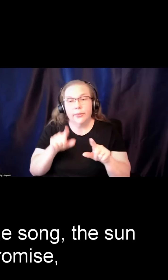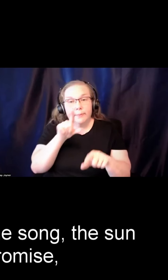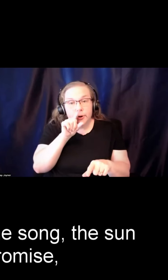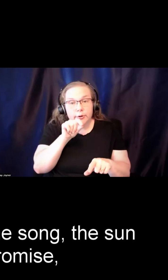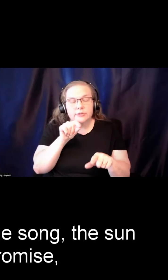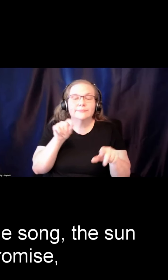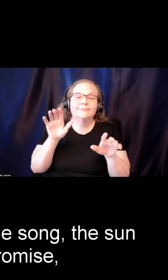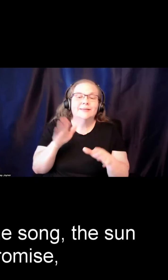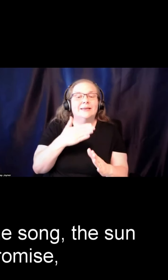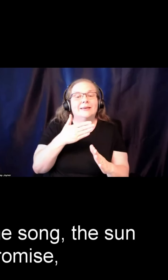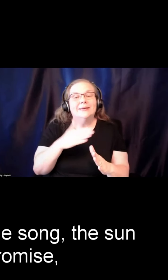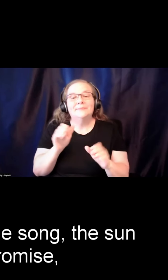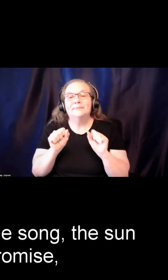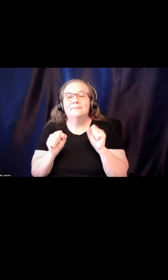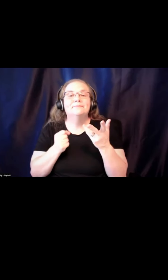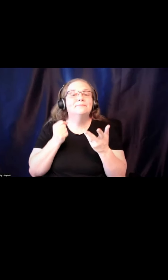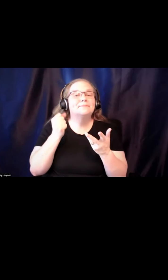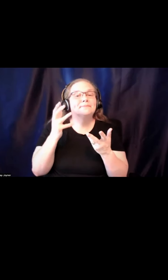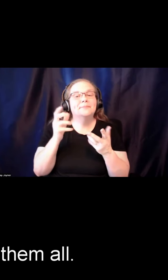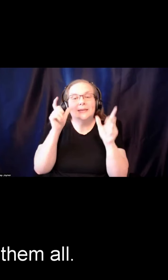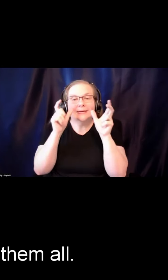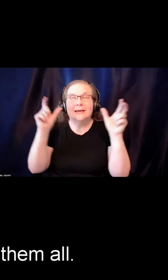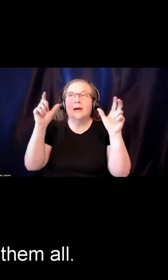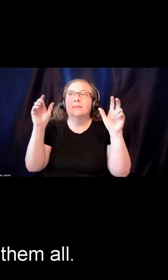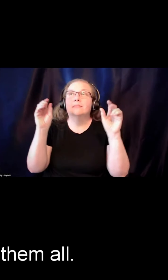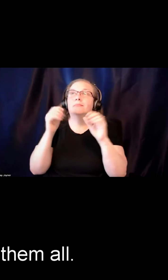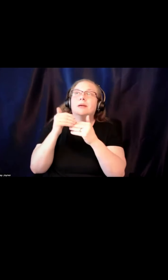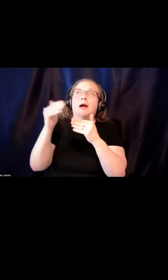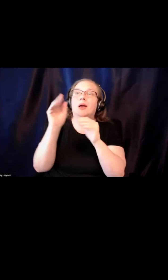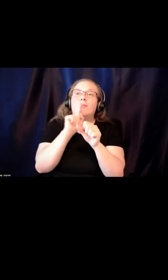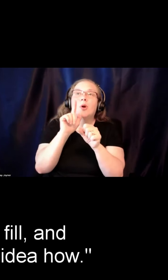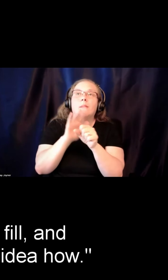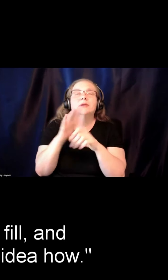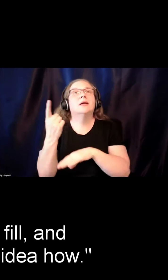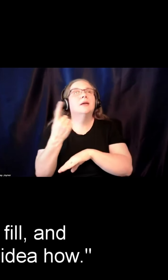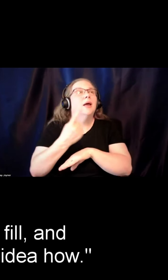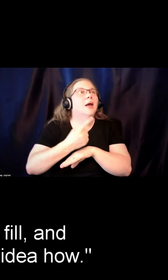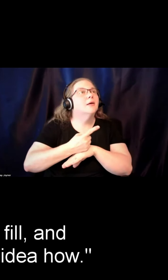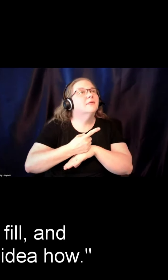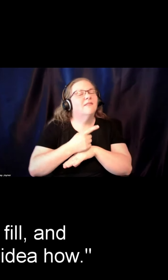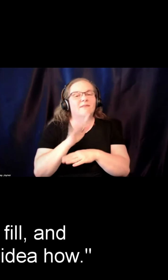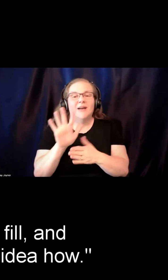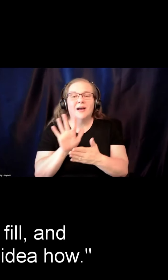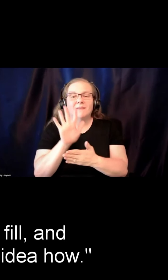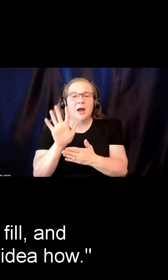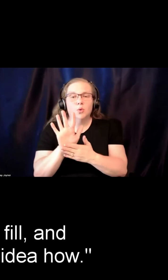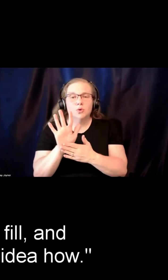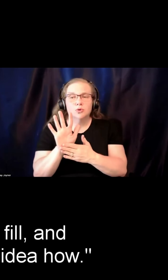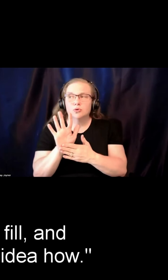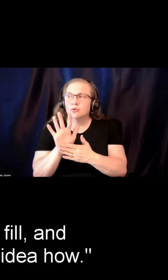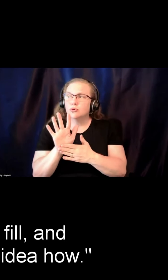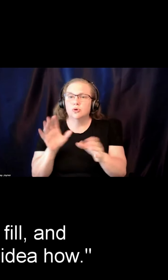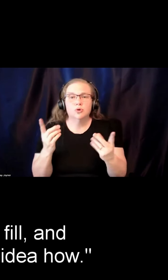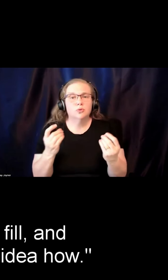song, the sun beyond a promise, the day upon them all. 5 hours to fill, and